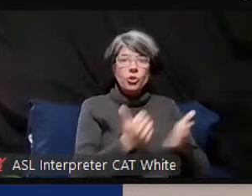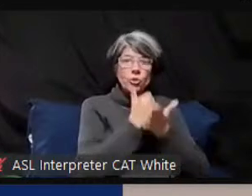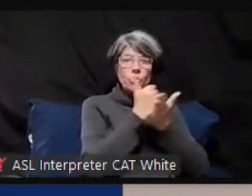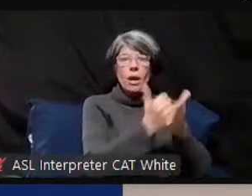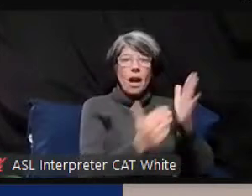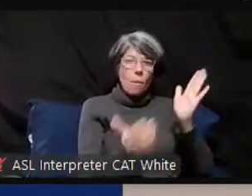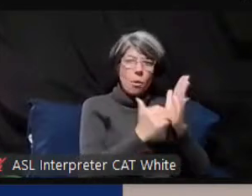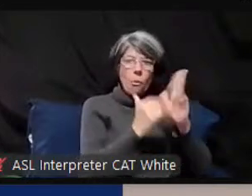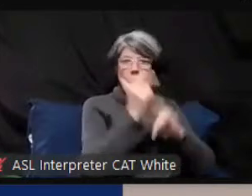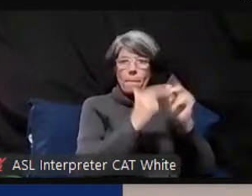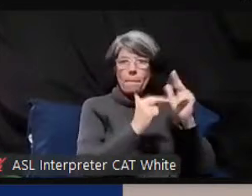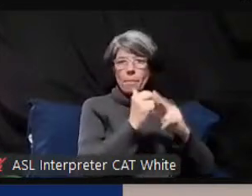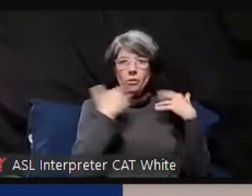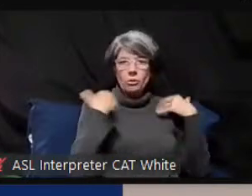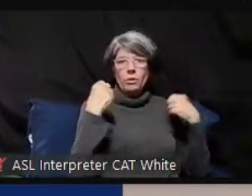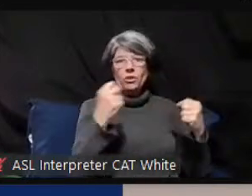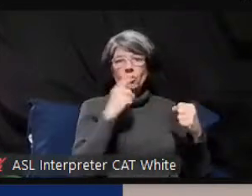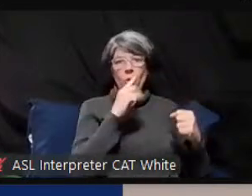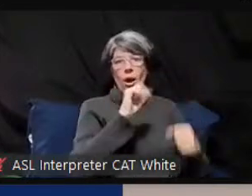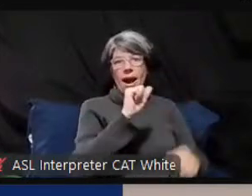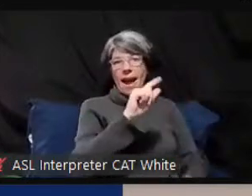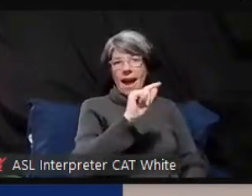restore Altadena. So important.